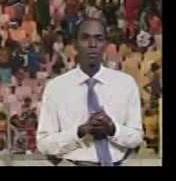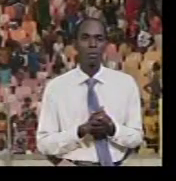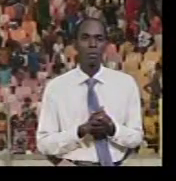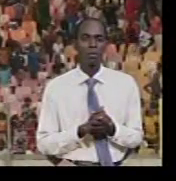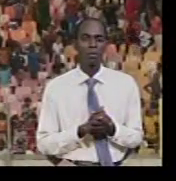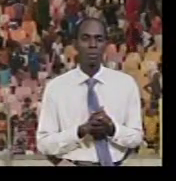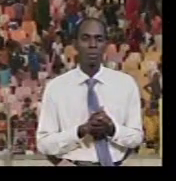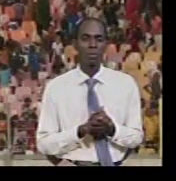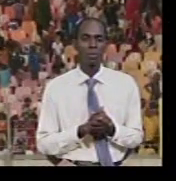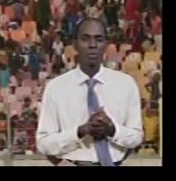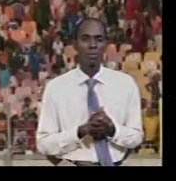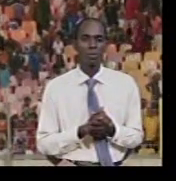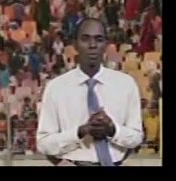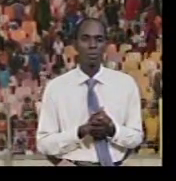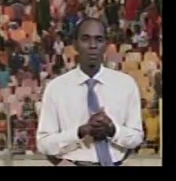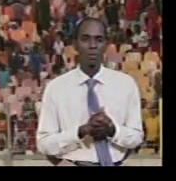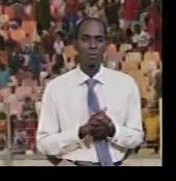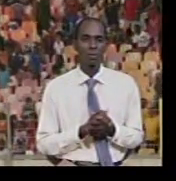Tell the Lord,